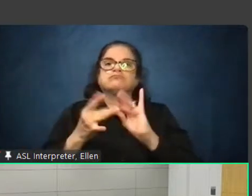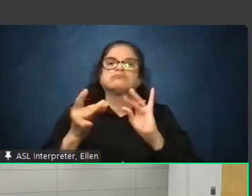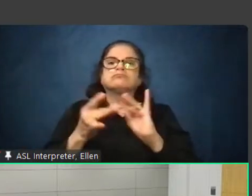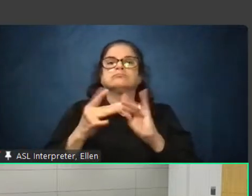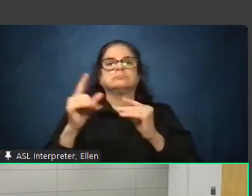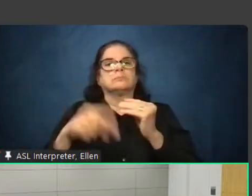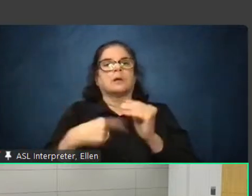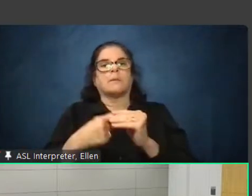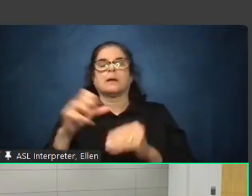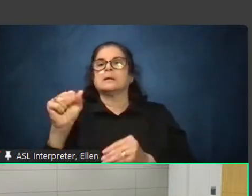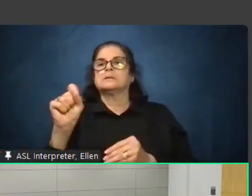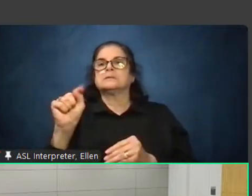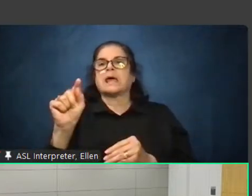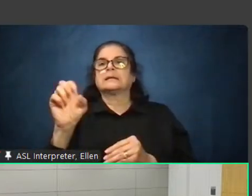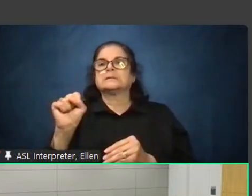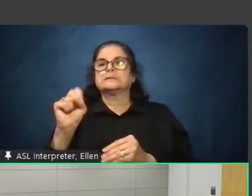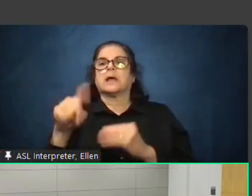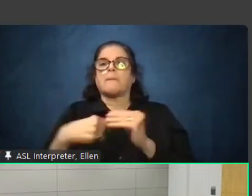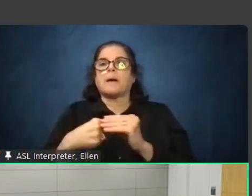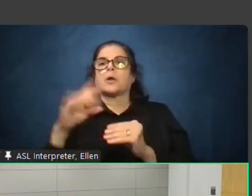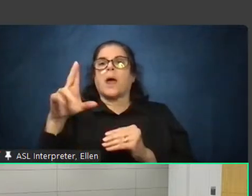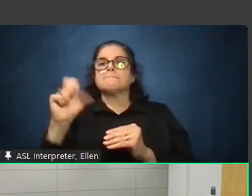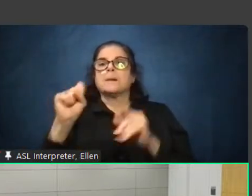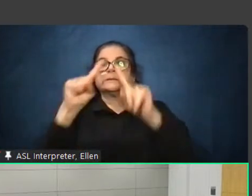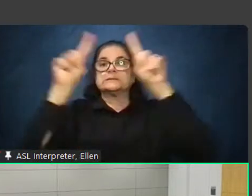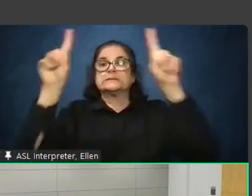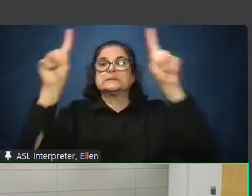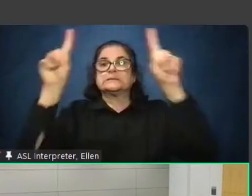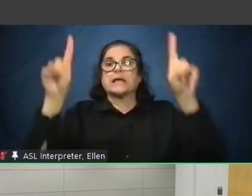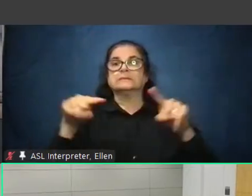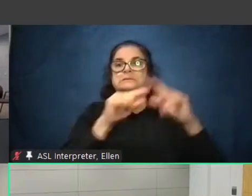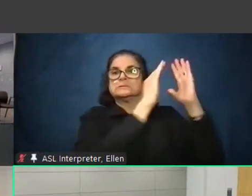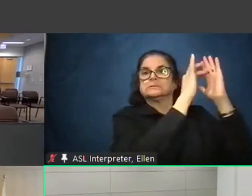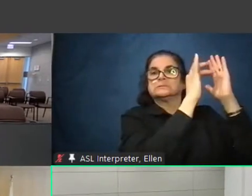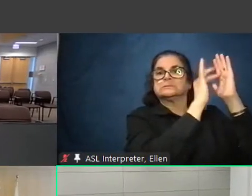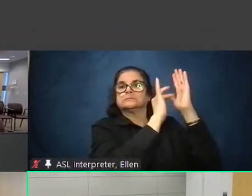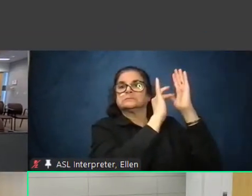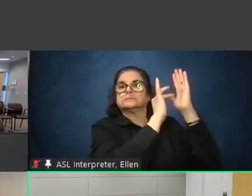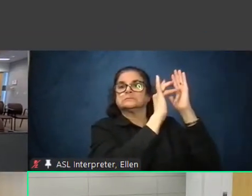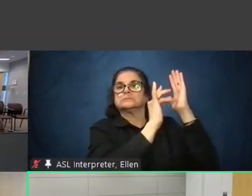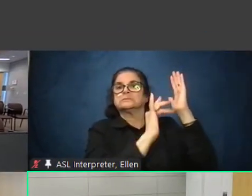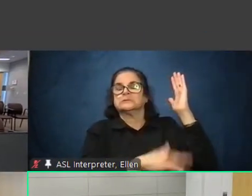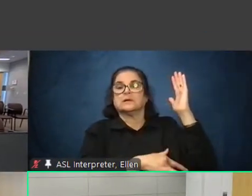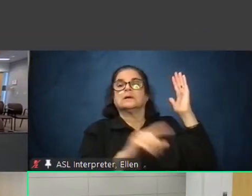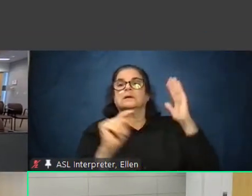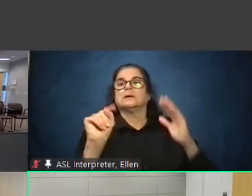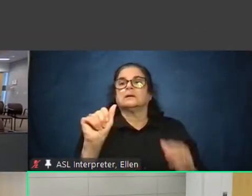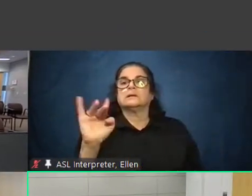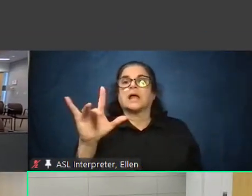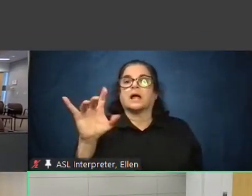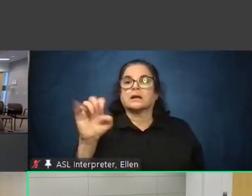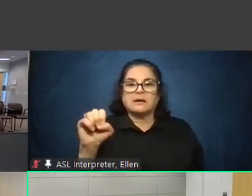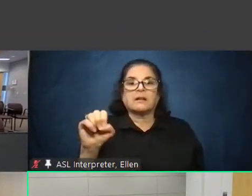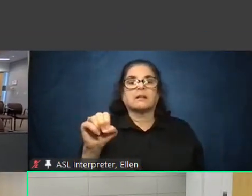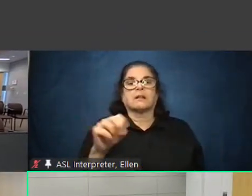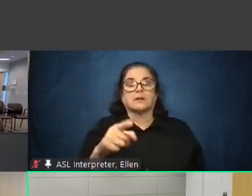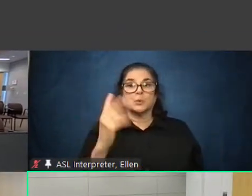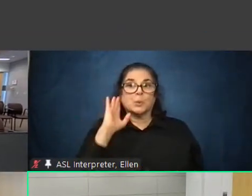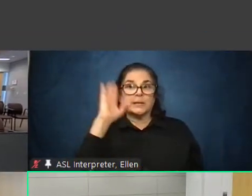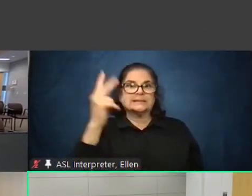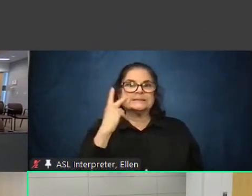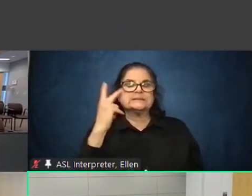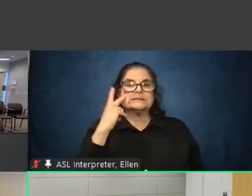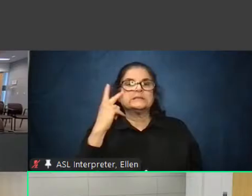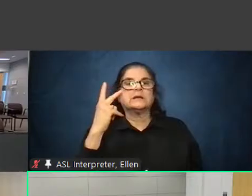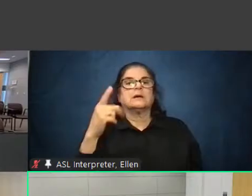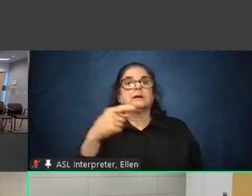the tactile bus signs program. These are, as you'll see, signs that go up at all of our bus